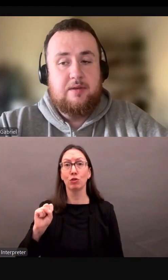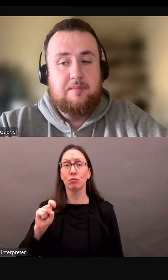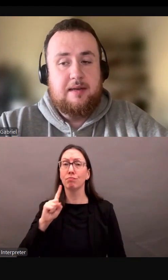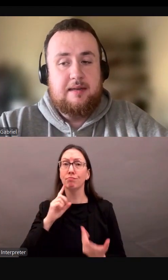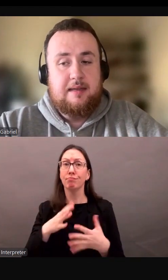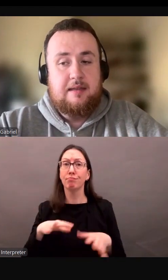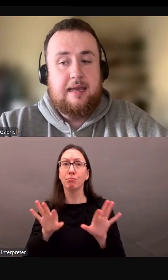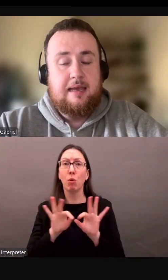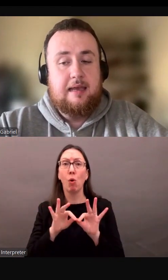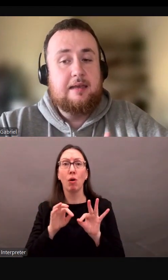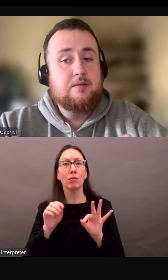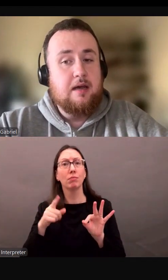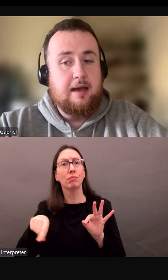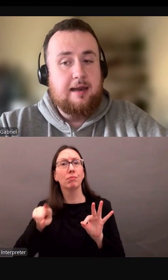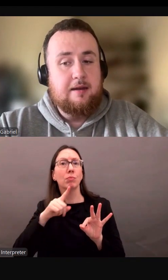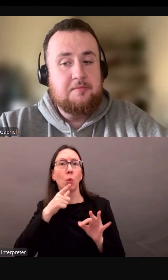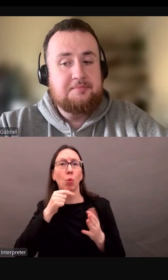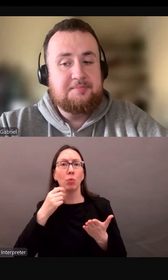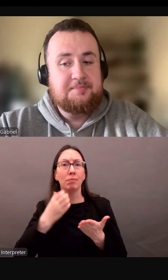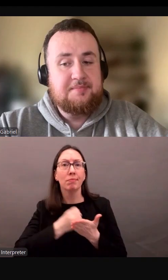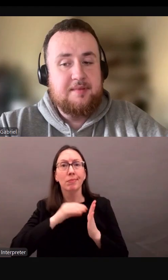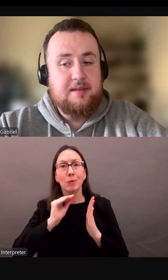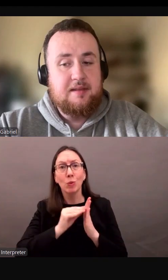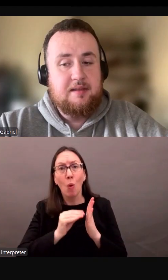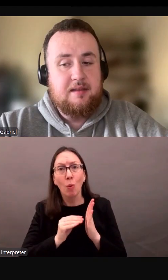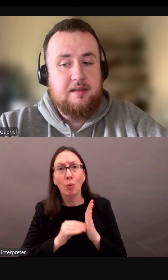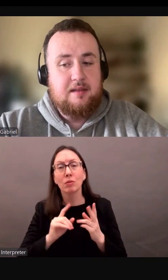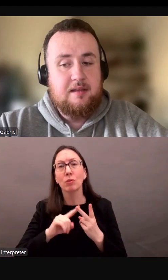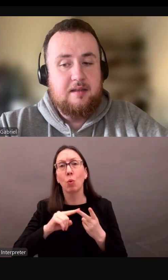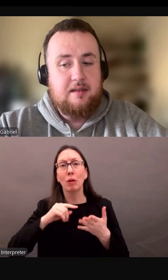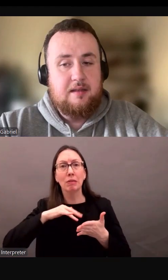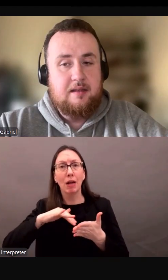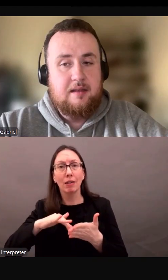have the ability to use a highlighter.